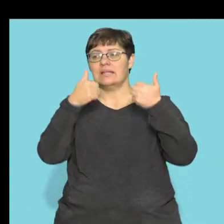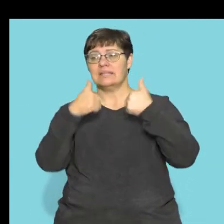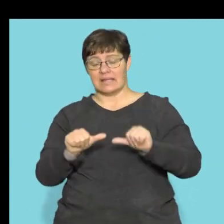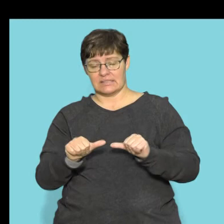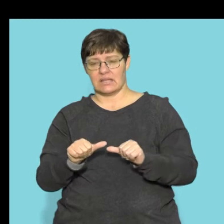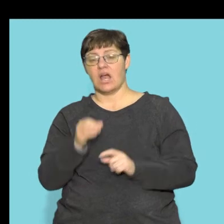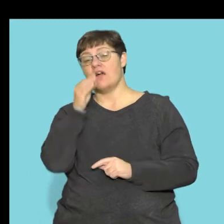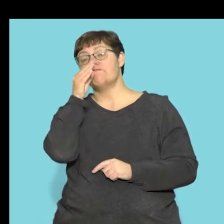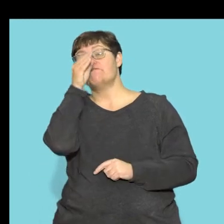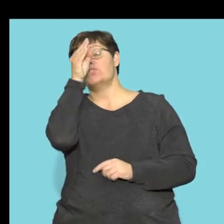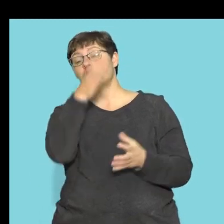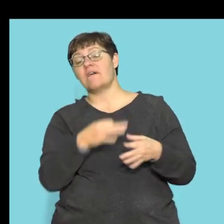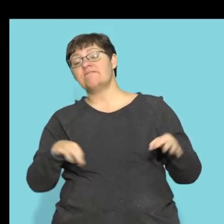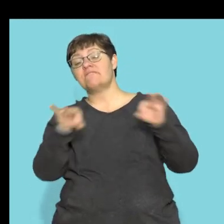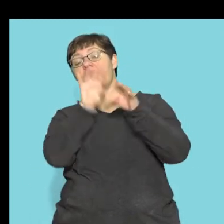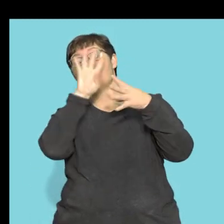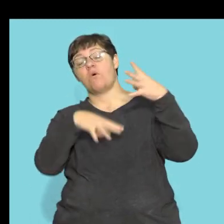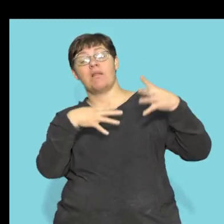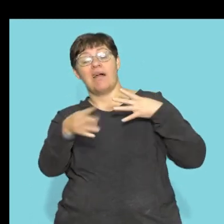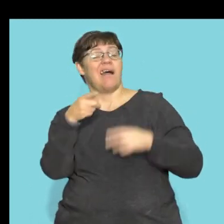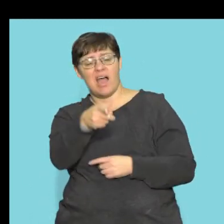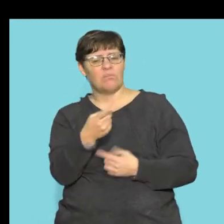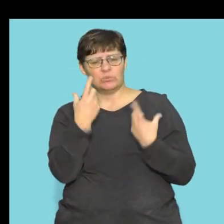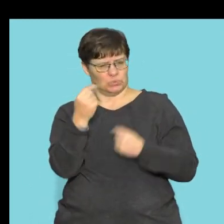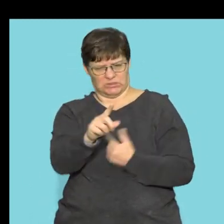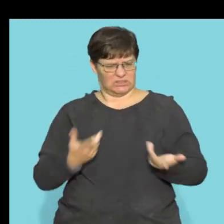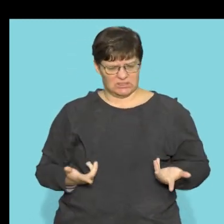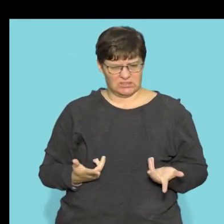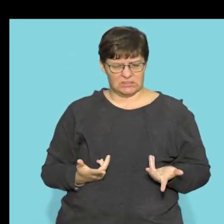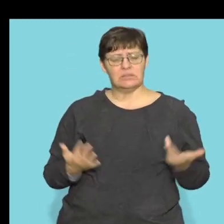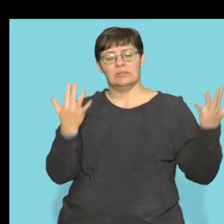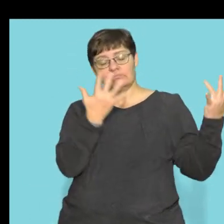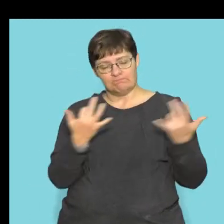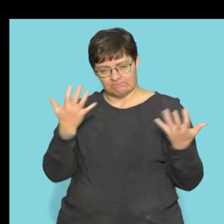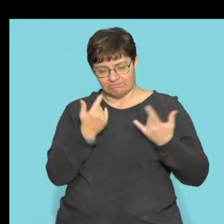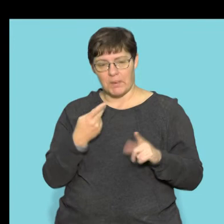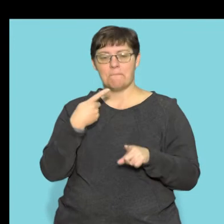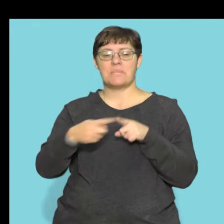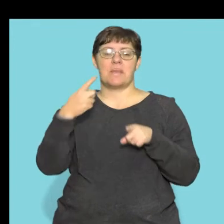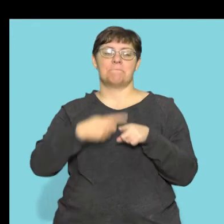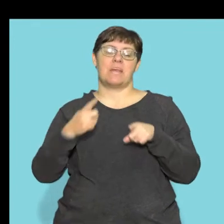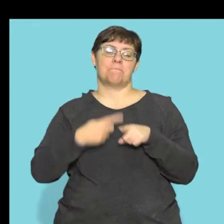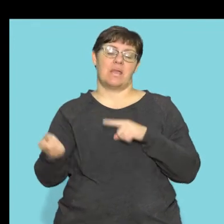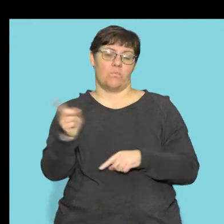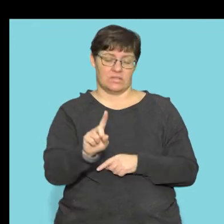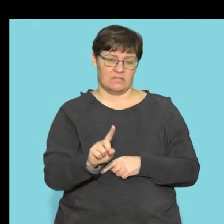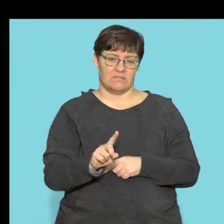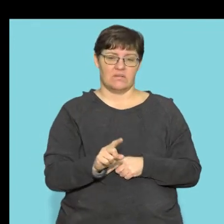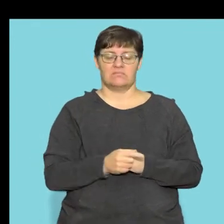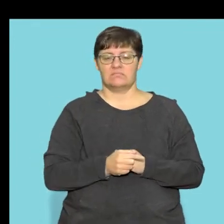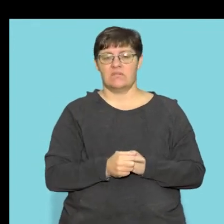next part will be to use the future value formula to do what? To calculate the payments that I have made for